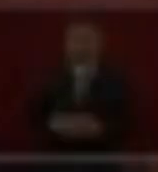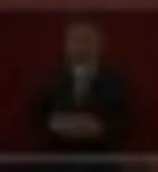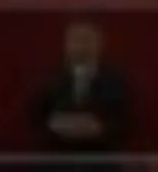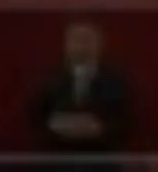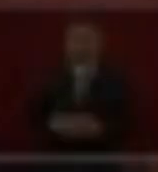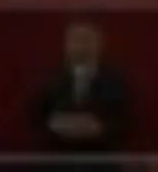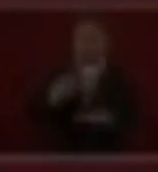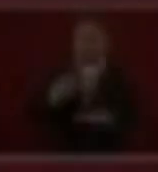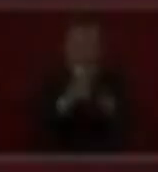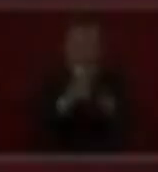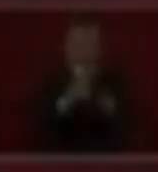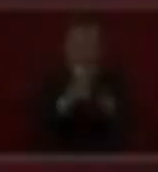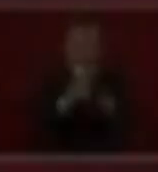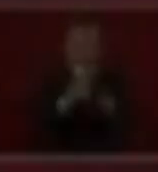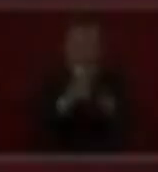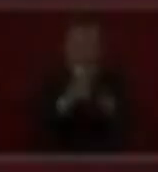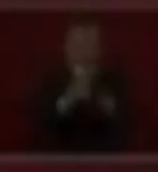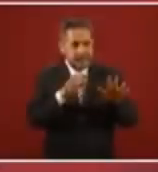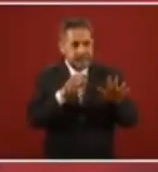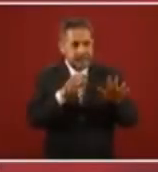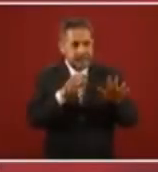let's see what else is around there